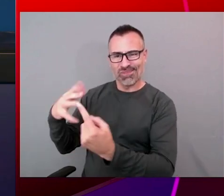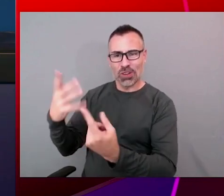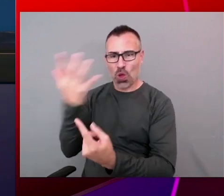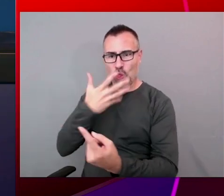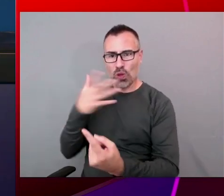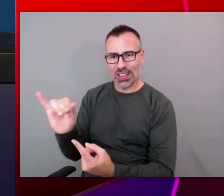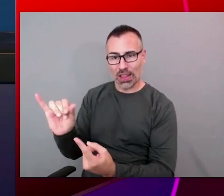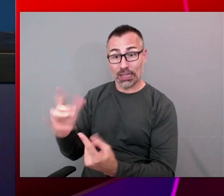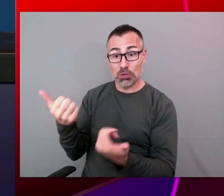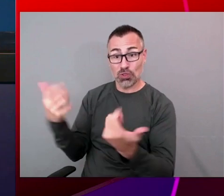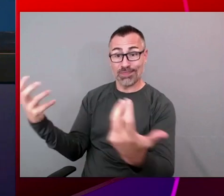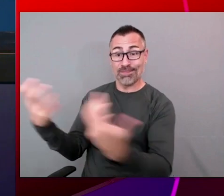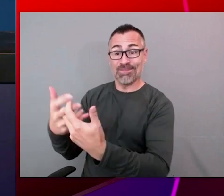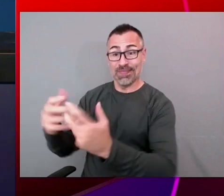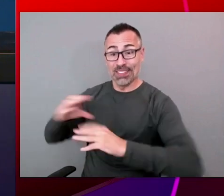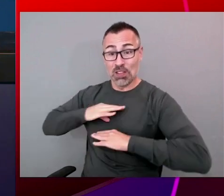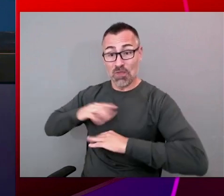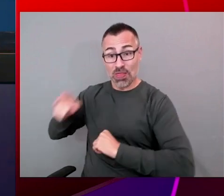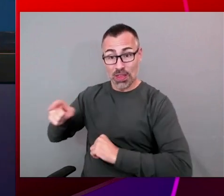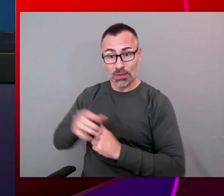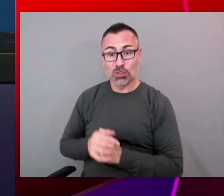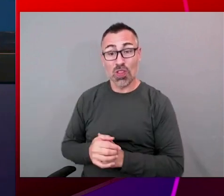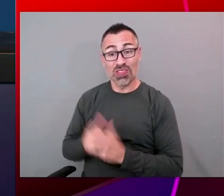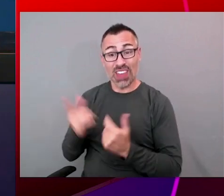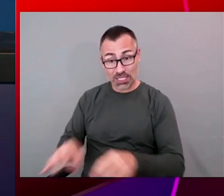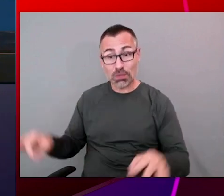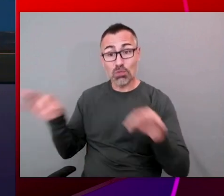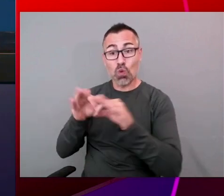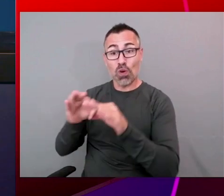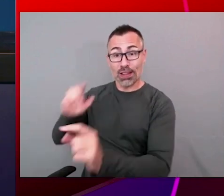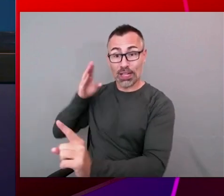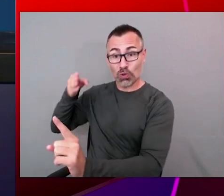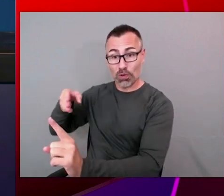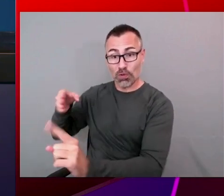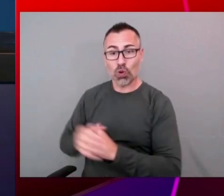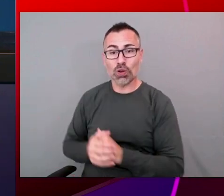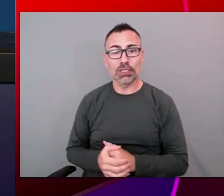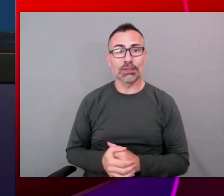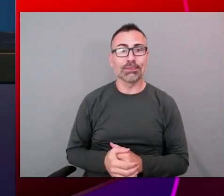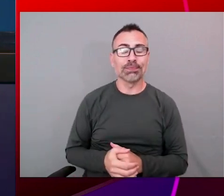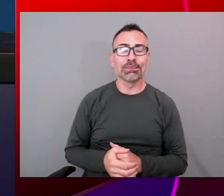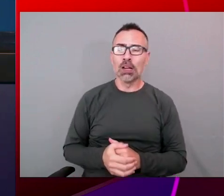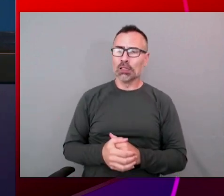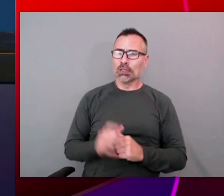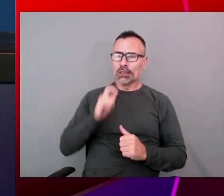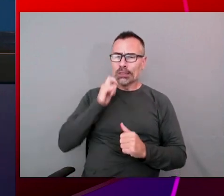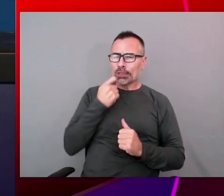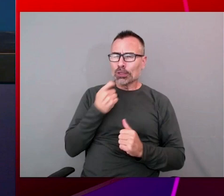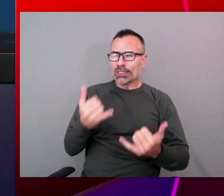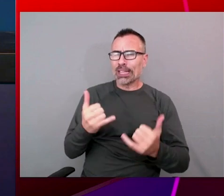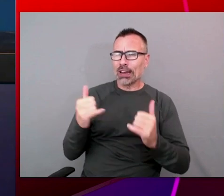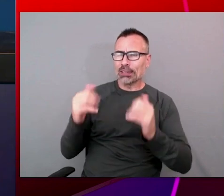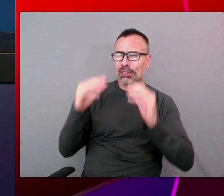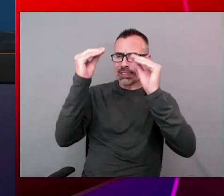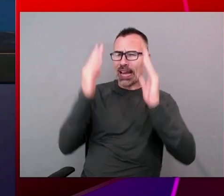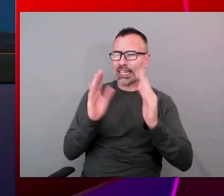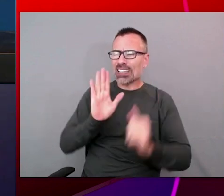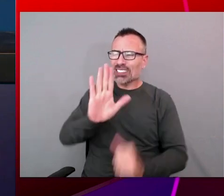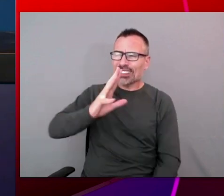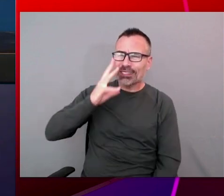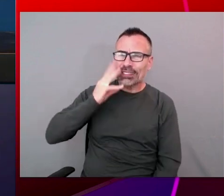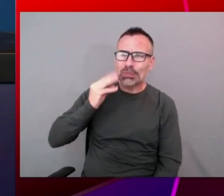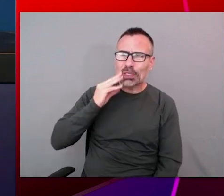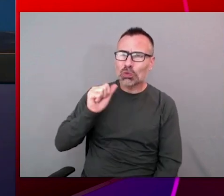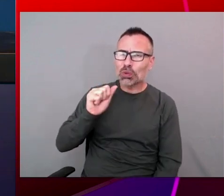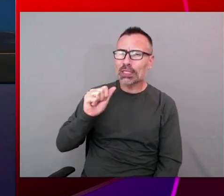on. Cool, so let's talk about the educators themselves. What's their experience being with the MLU? Yeah, so the educator